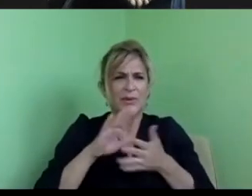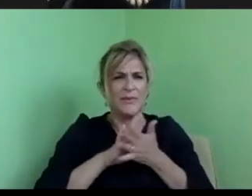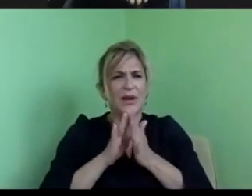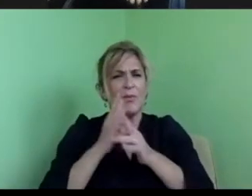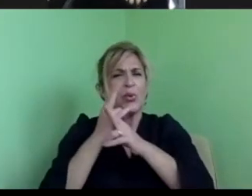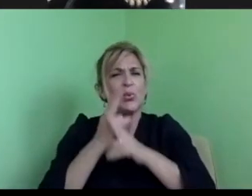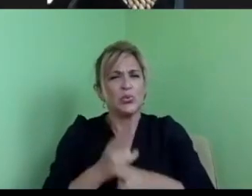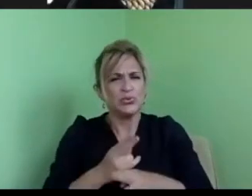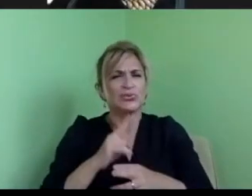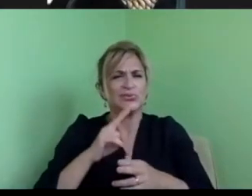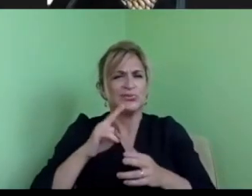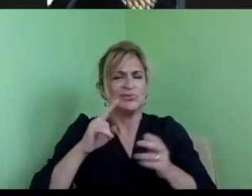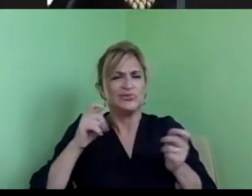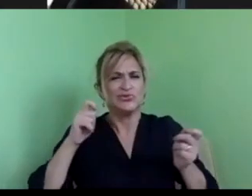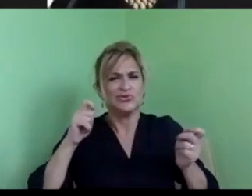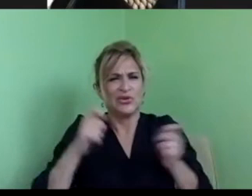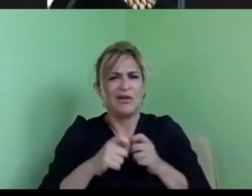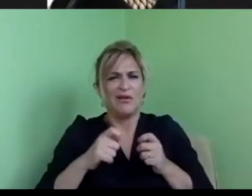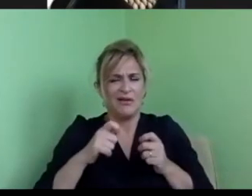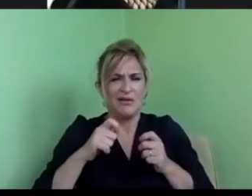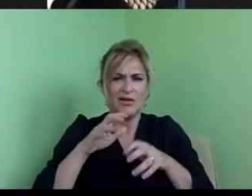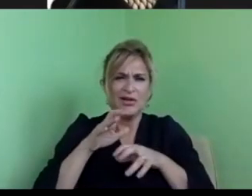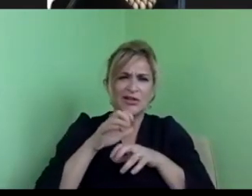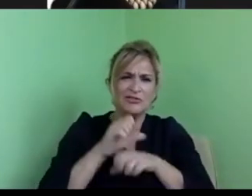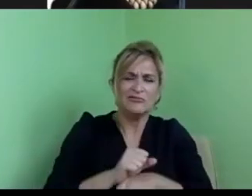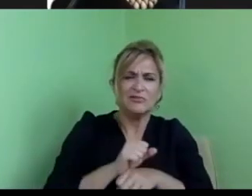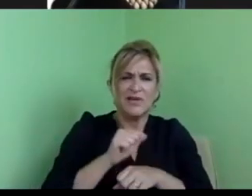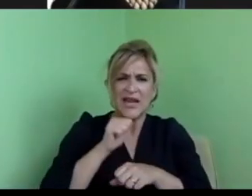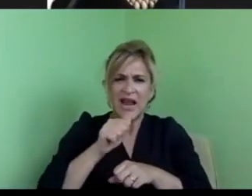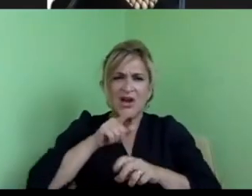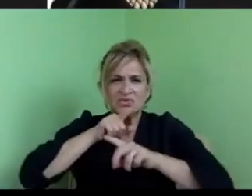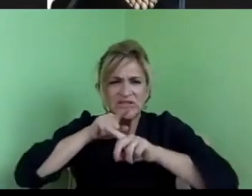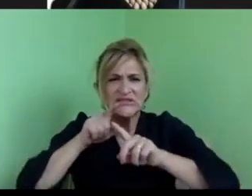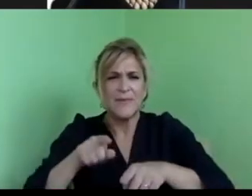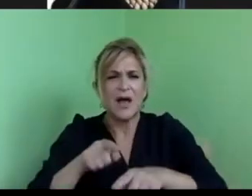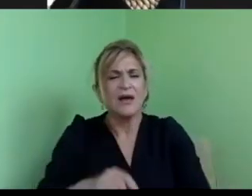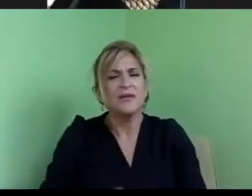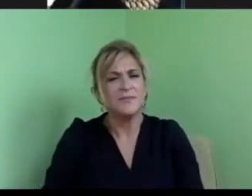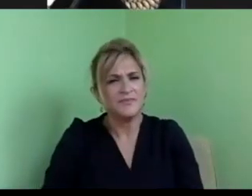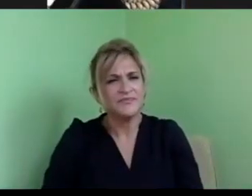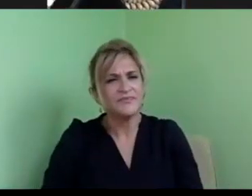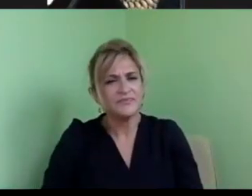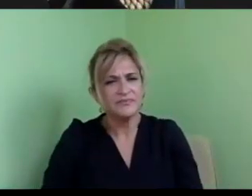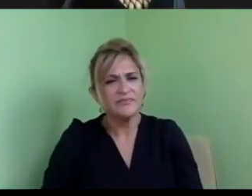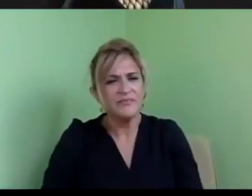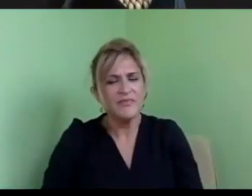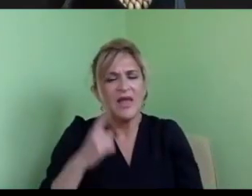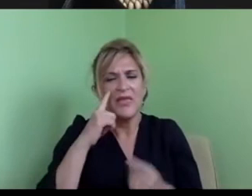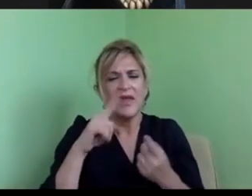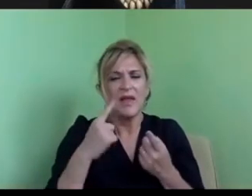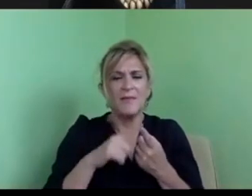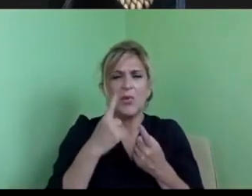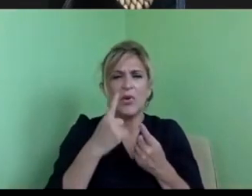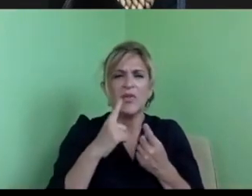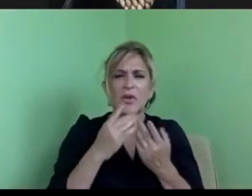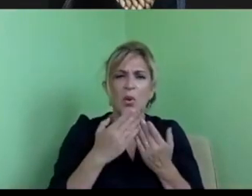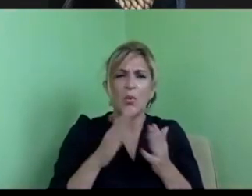respond we're being conditioned to just you know i mean it's like i think about i don't know the opening of one of those shows and